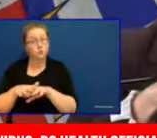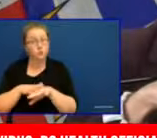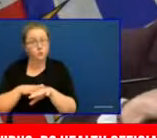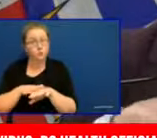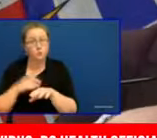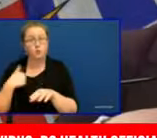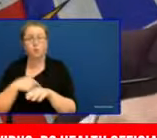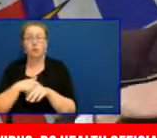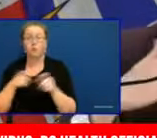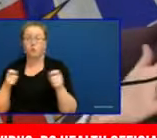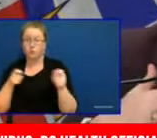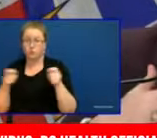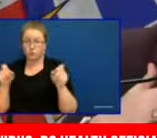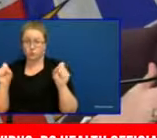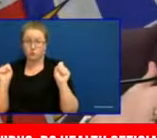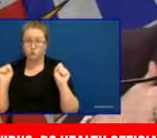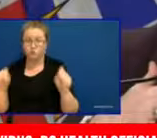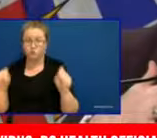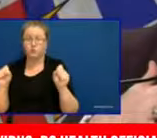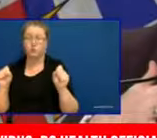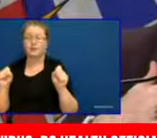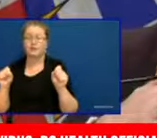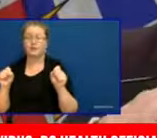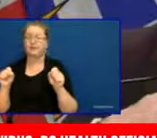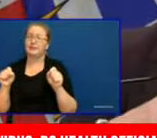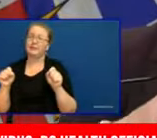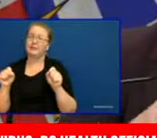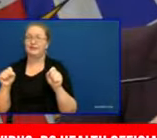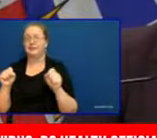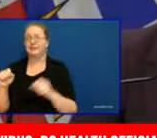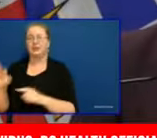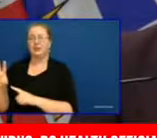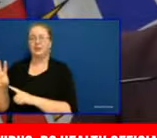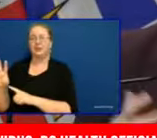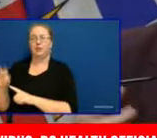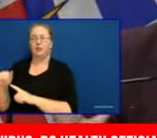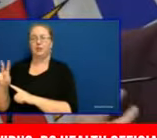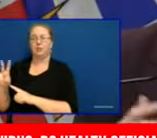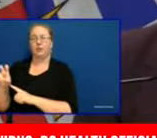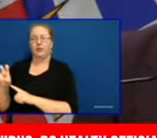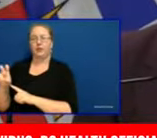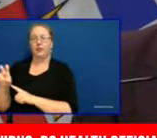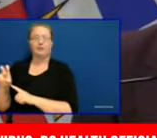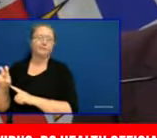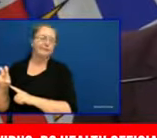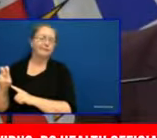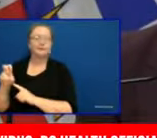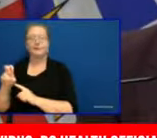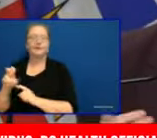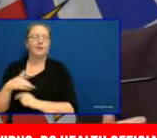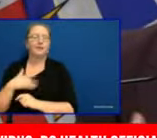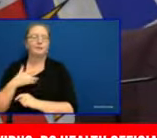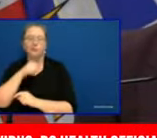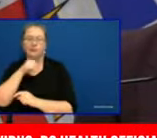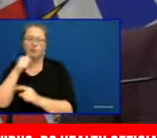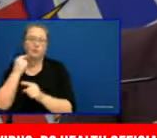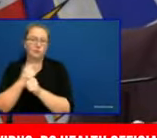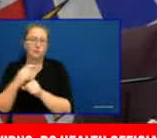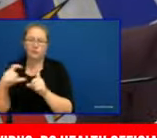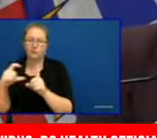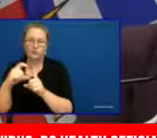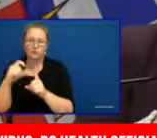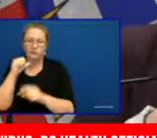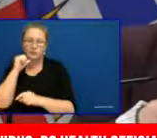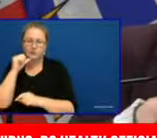controllable. We were on top of it from a public health perspective. So I'm not sure waves are the right way to describe this, and I've said that